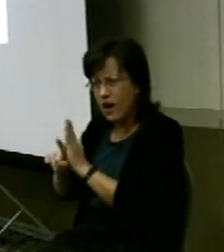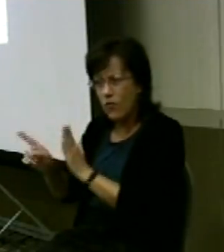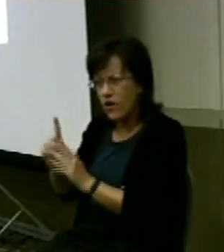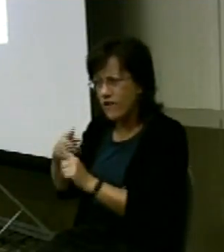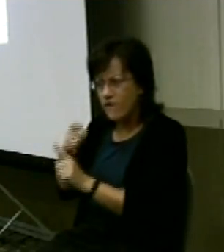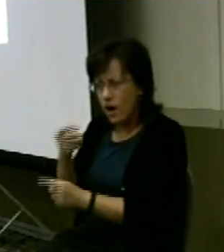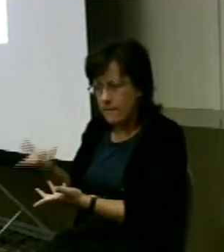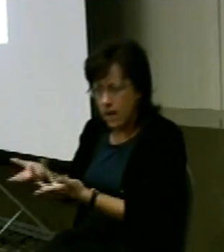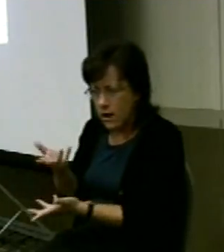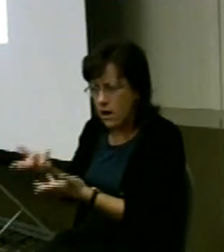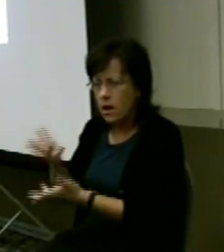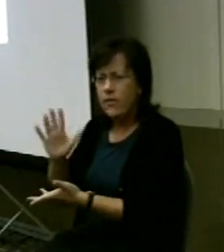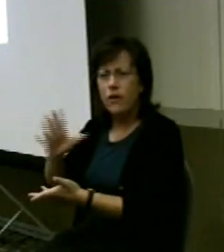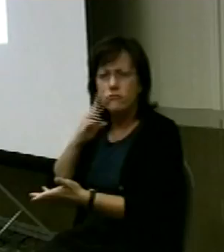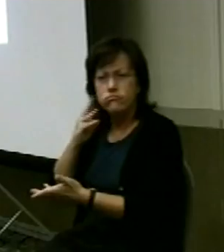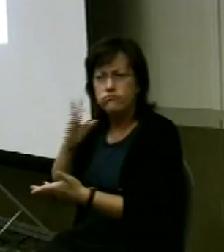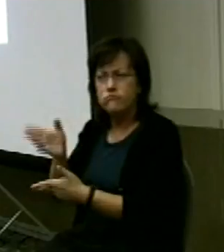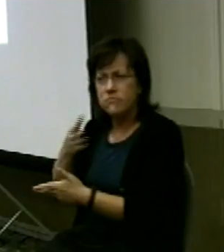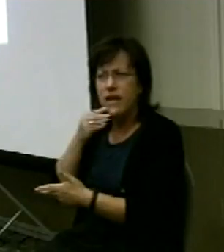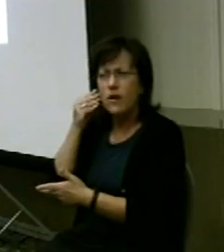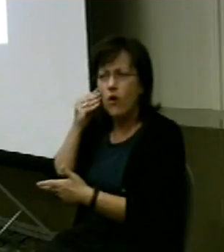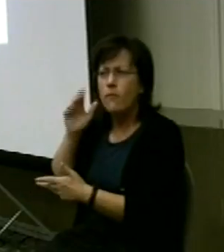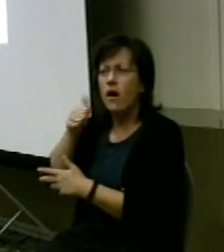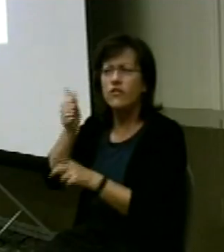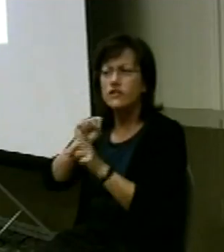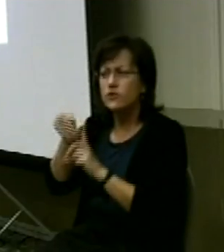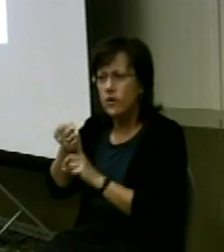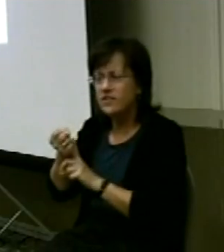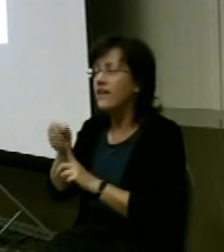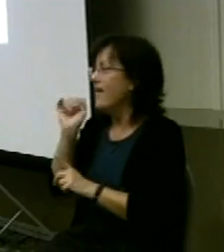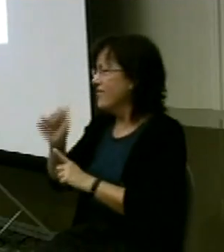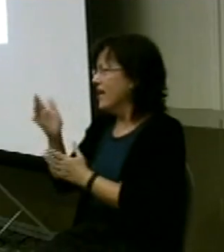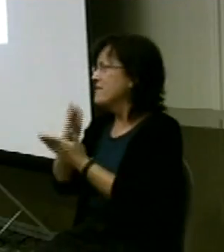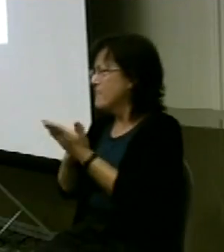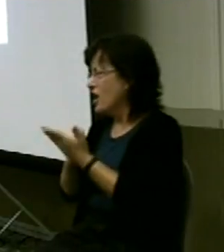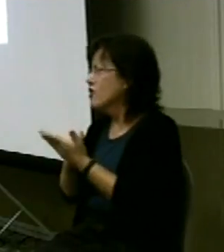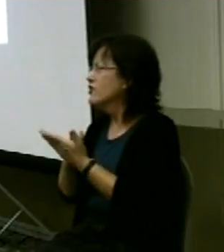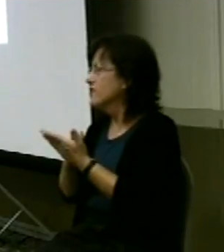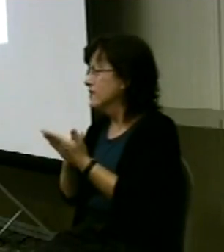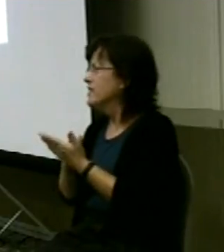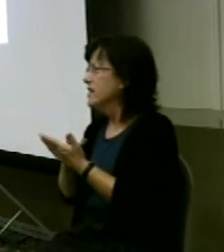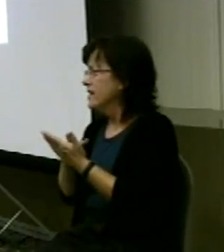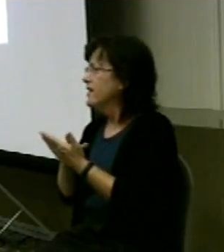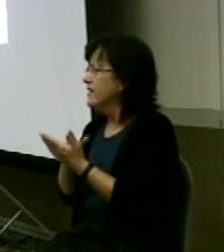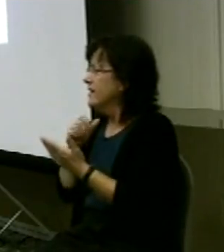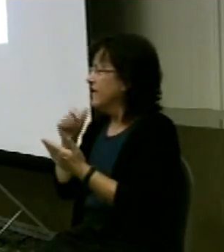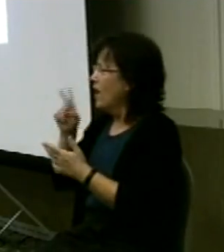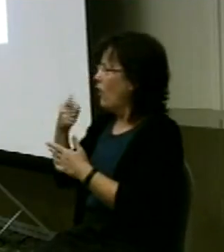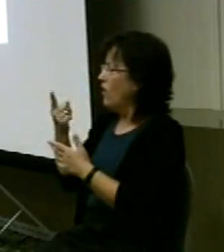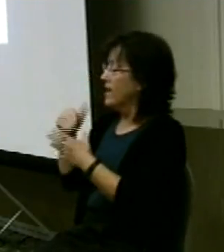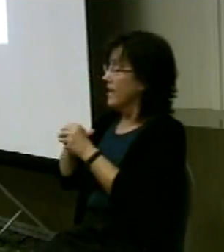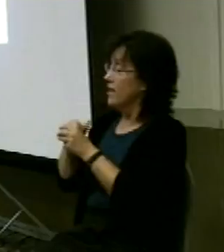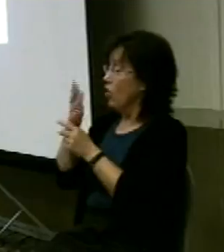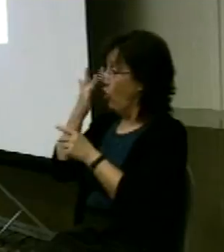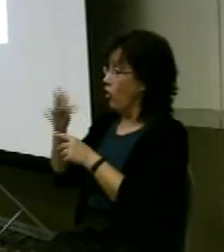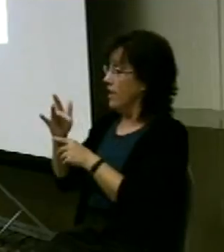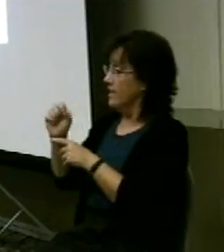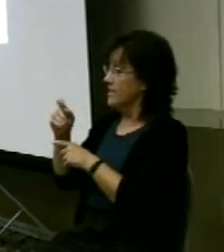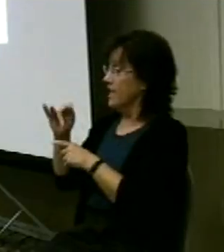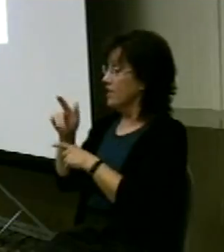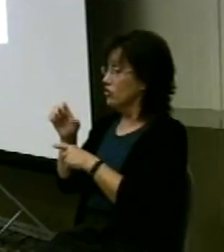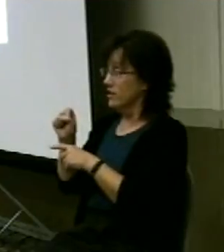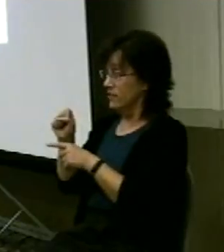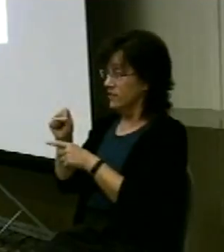that's a piece that comes in not only in that early stages of making sure that our expectations